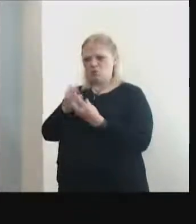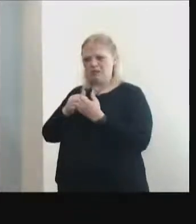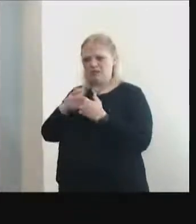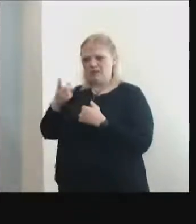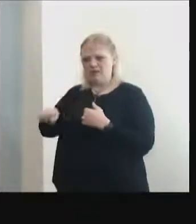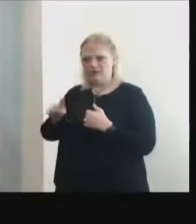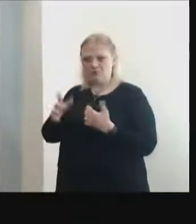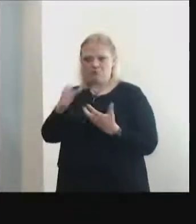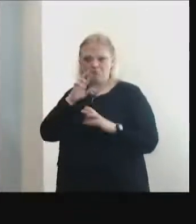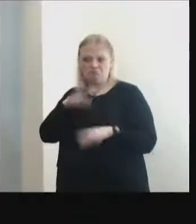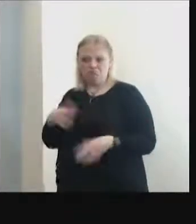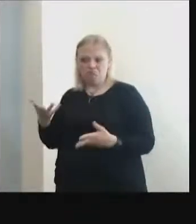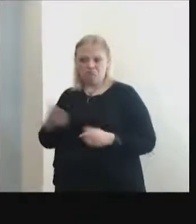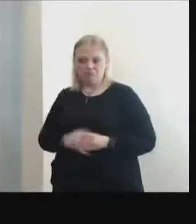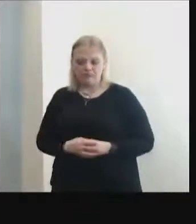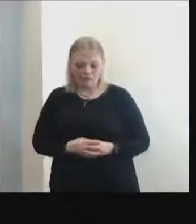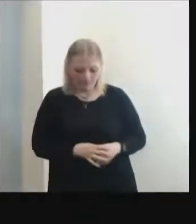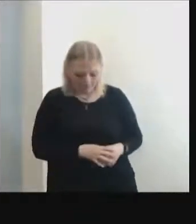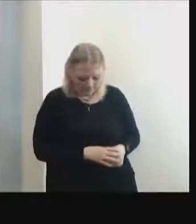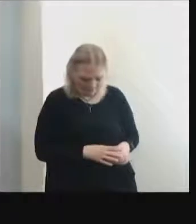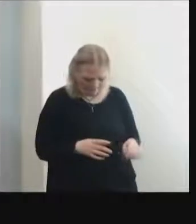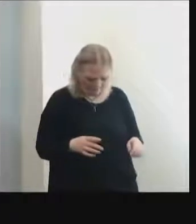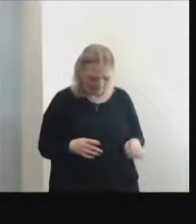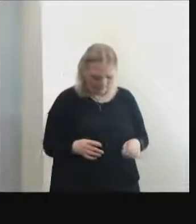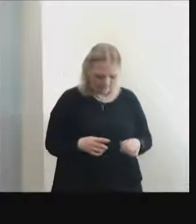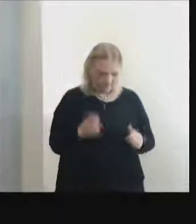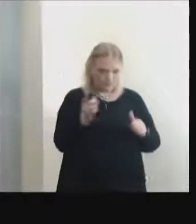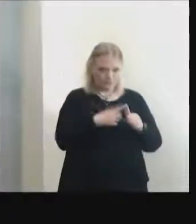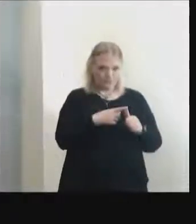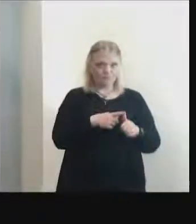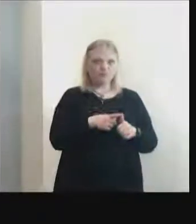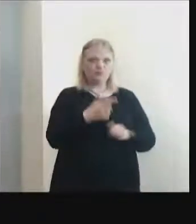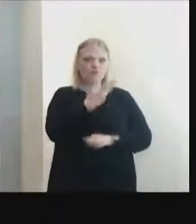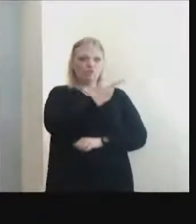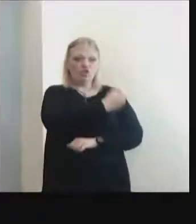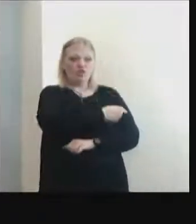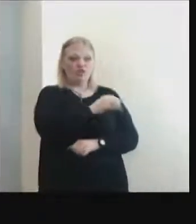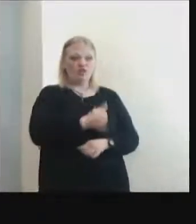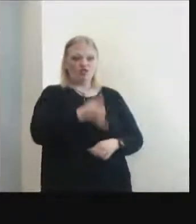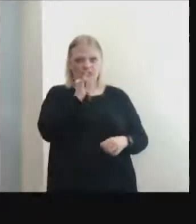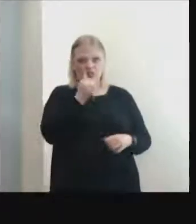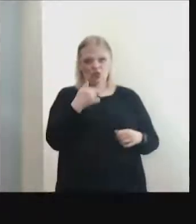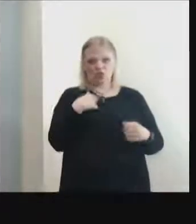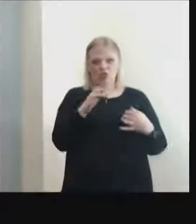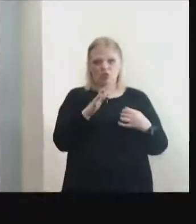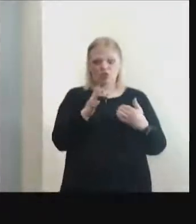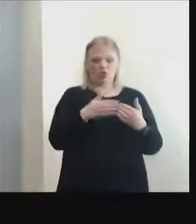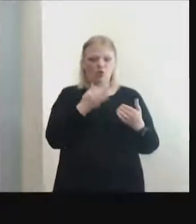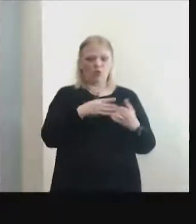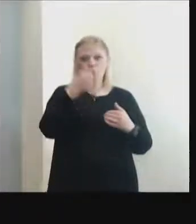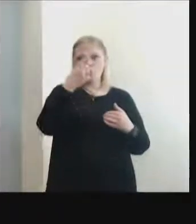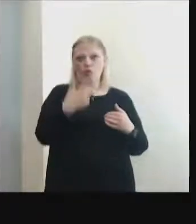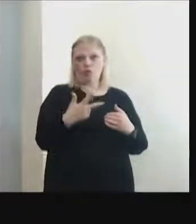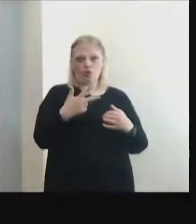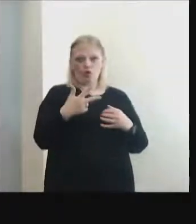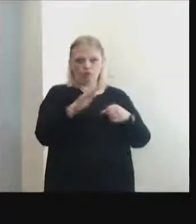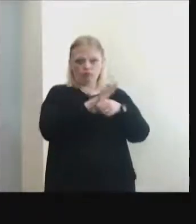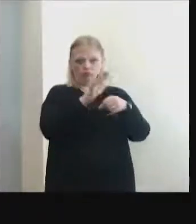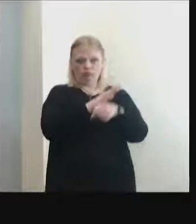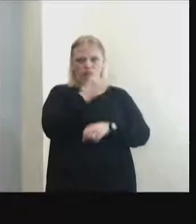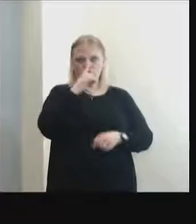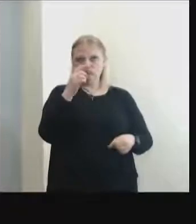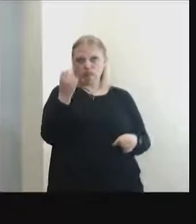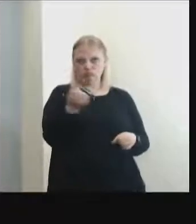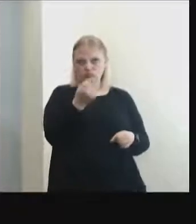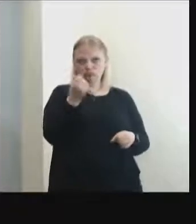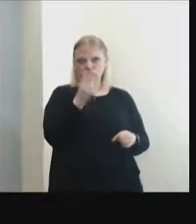just wanted a response to that. Thanks. Well, first off, the Shot in the Chaser, I know we've almost filled up a third of the spots available for Saturday, and we expect